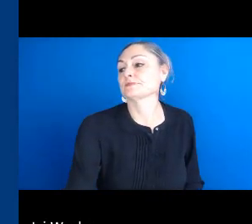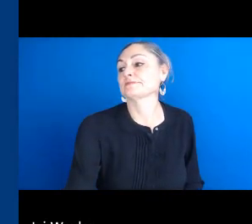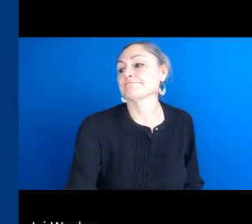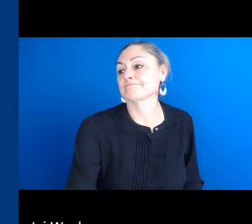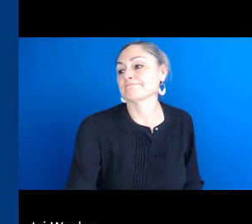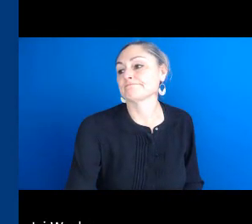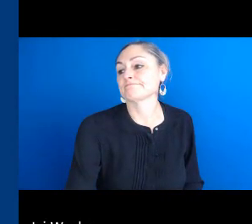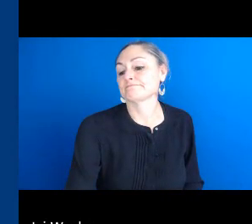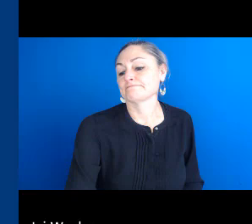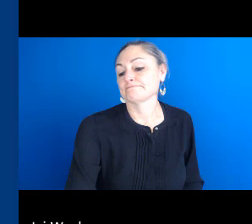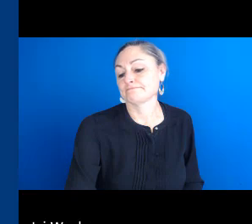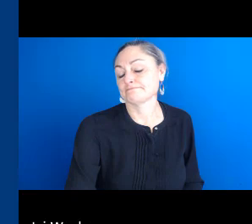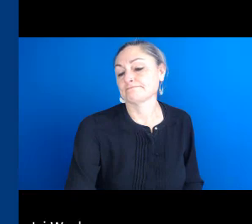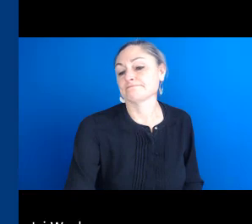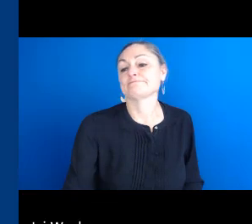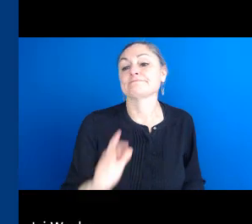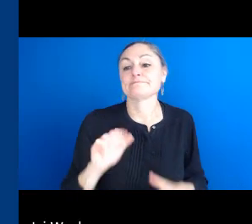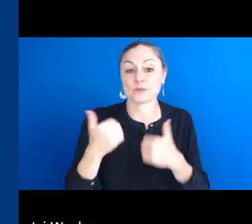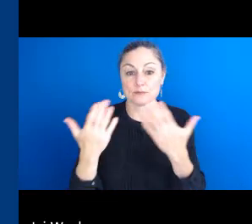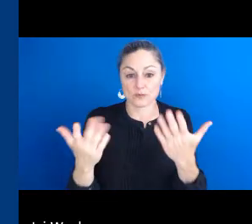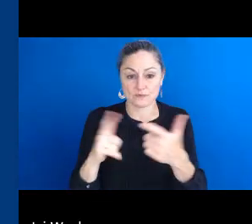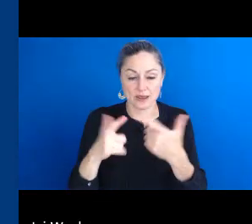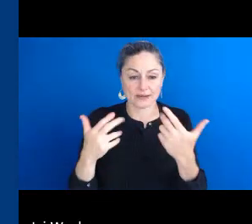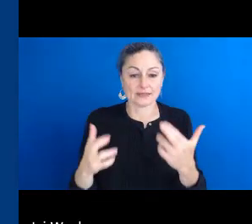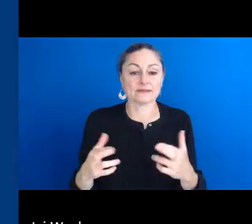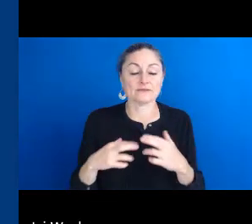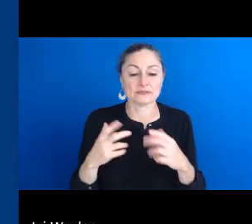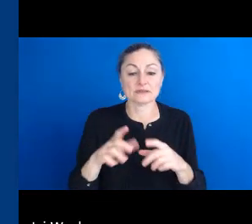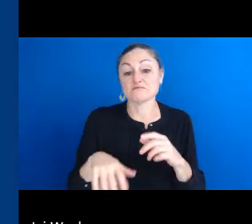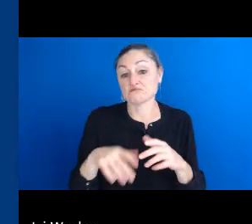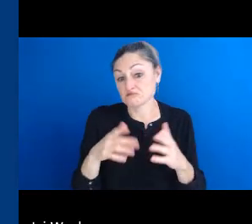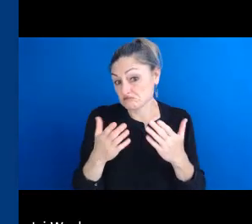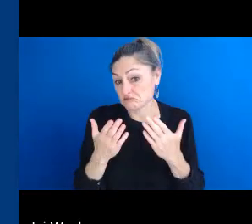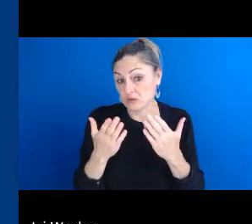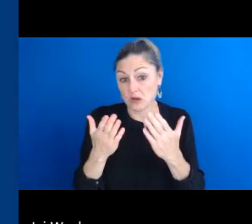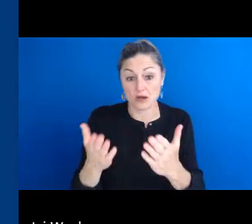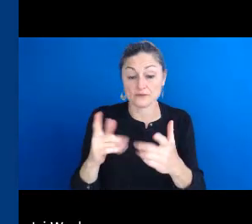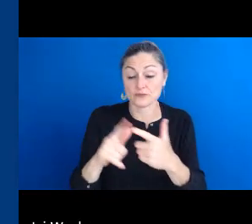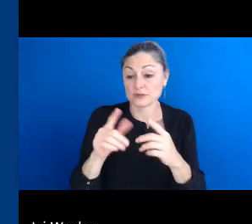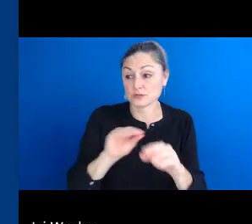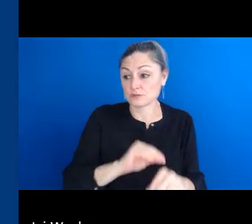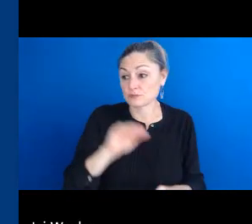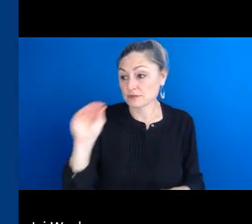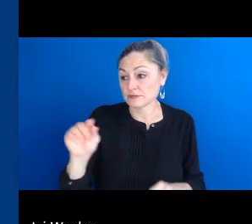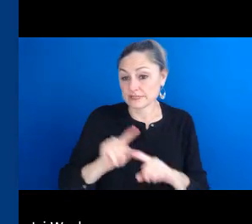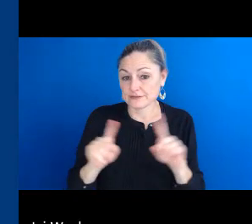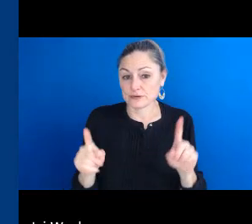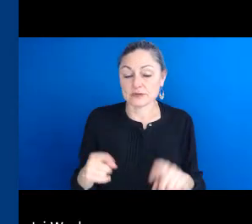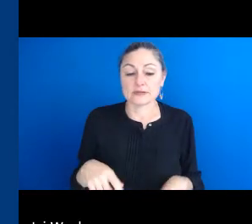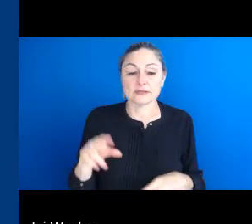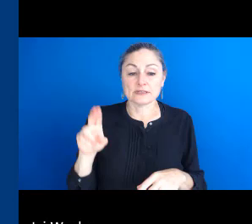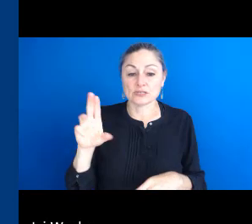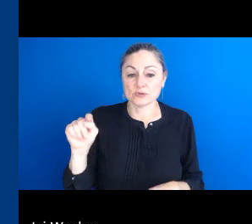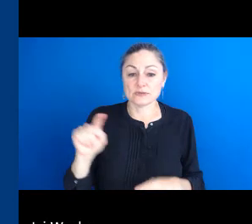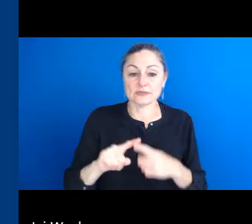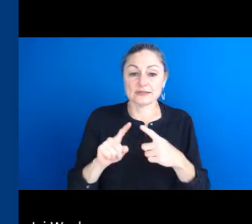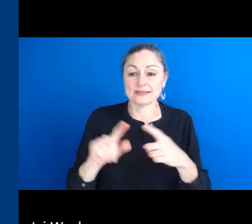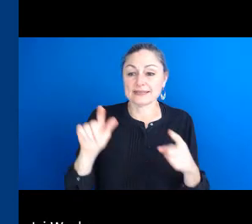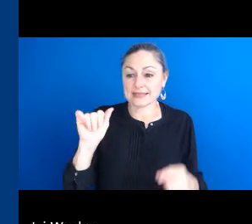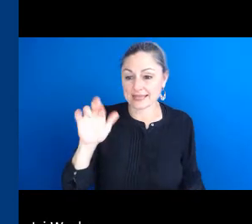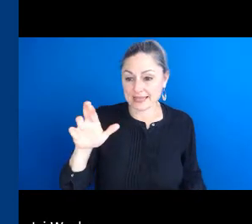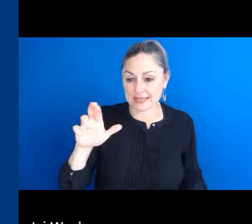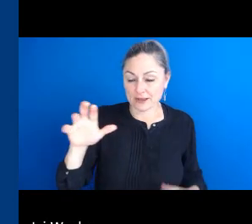Relocating a resident, providing the option to move to a different unit, an air purifier, the animal stays